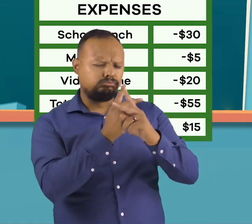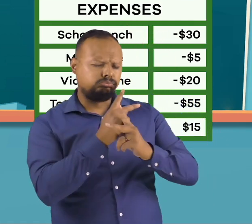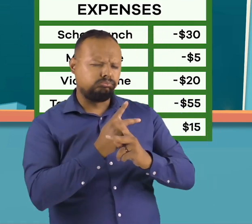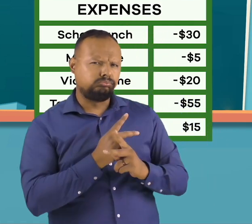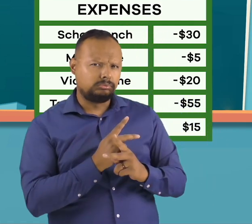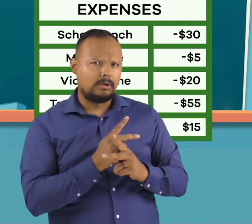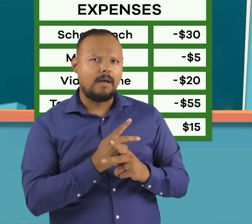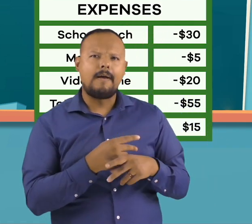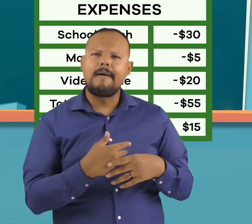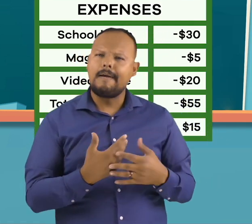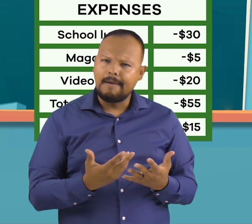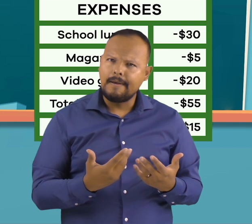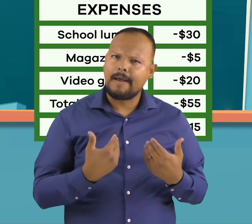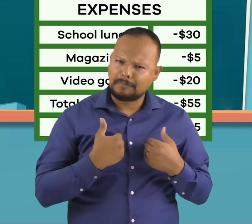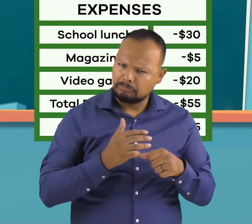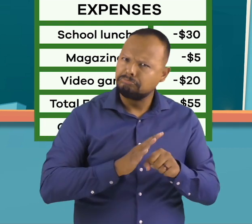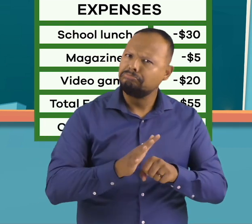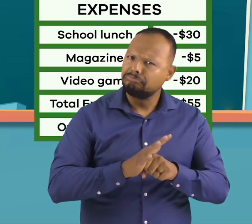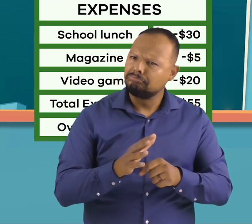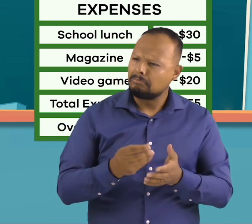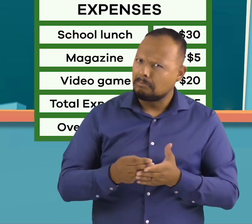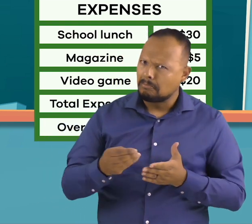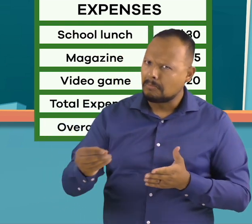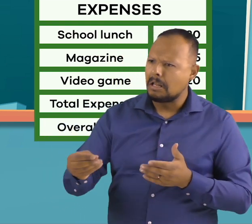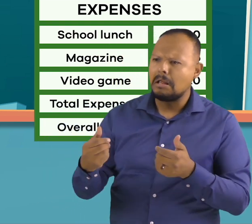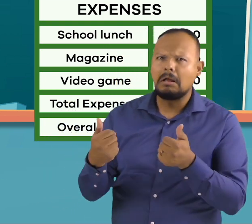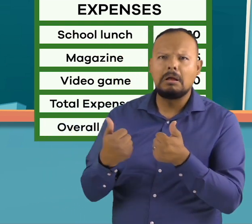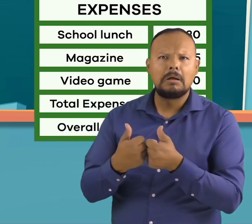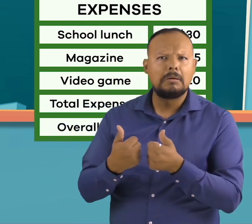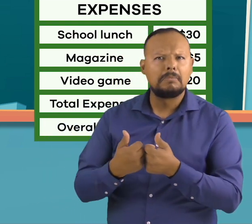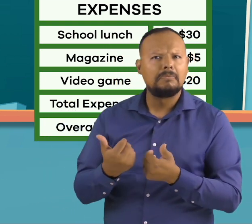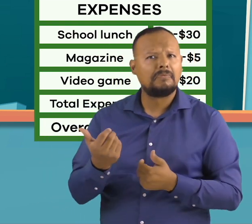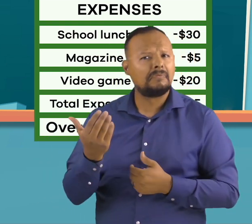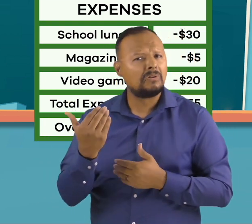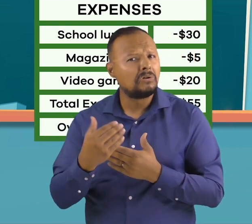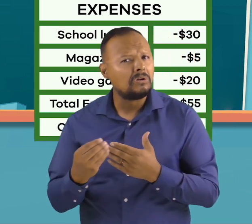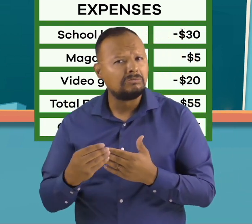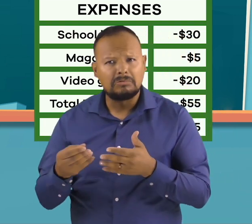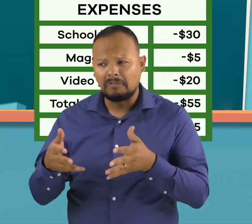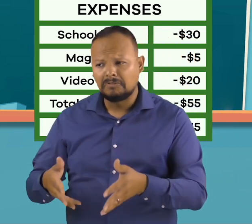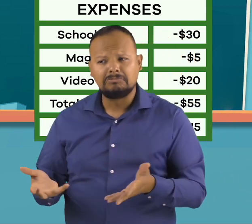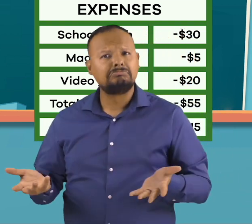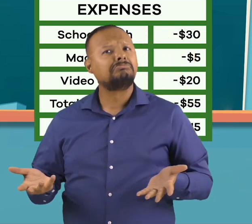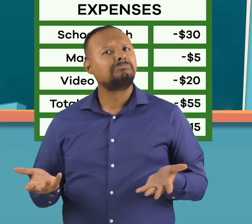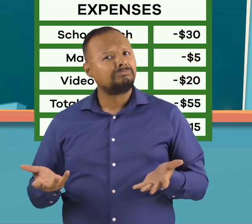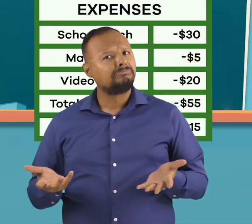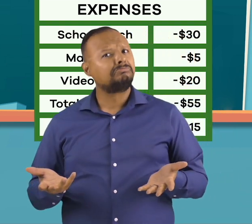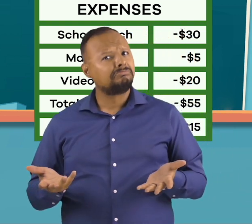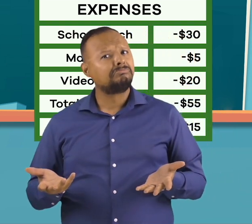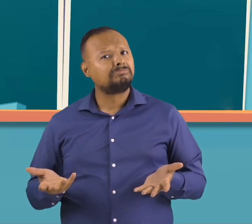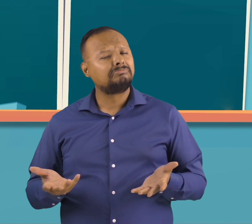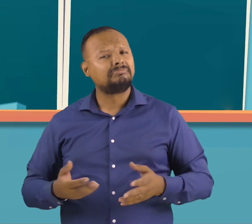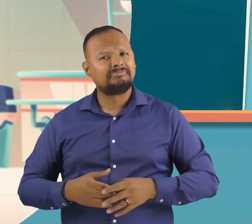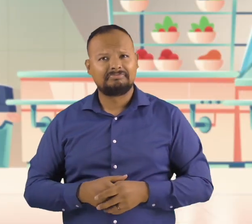does, in fact, have enough money to buy the video game with $15 to spare.